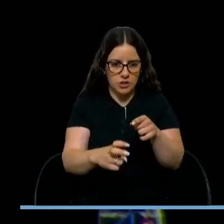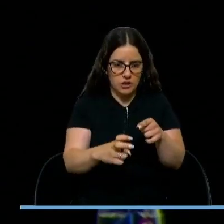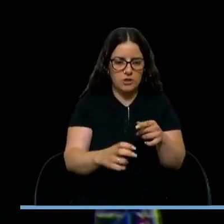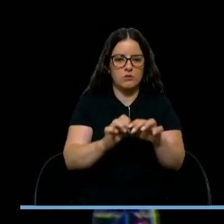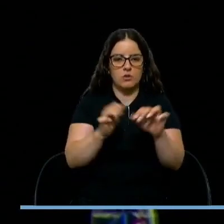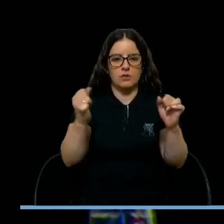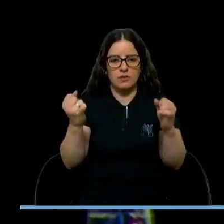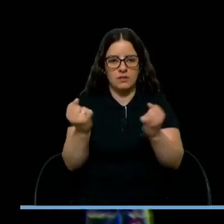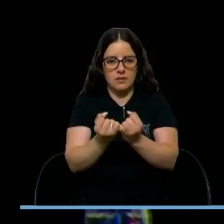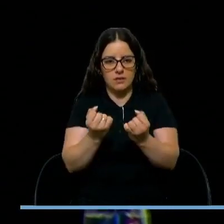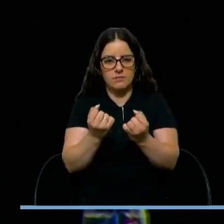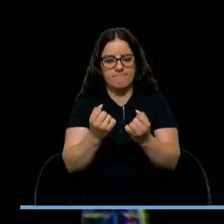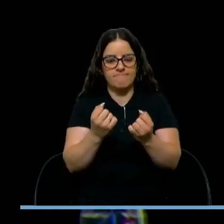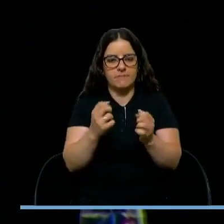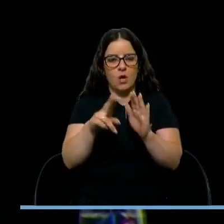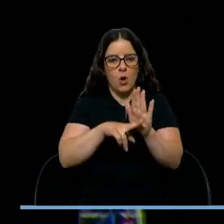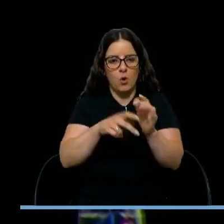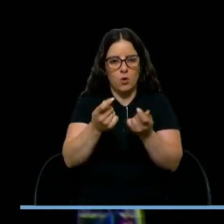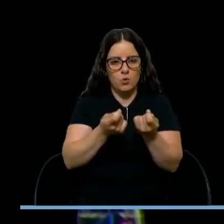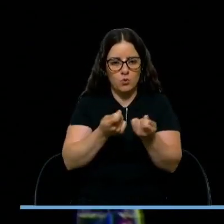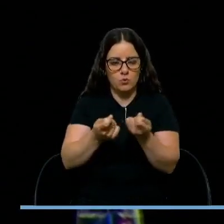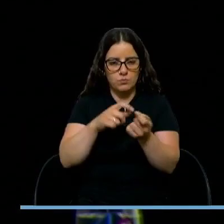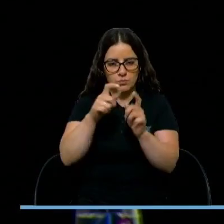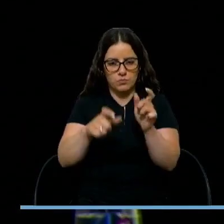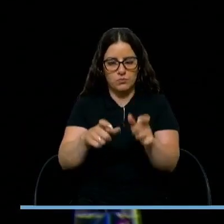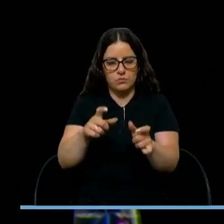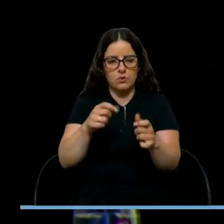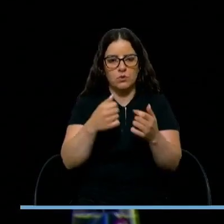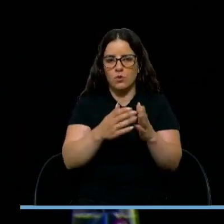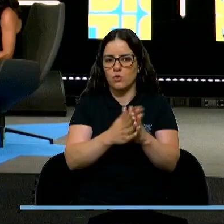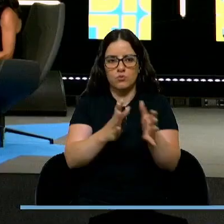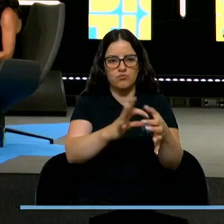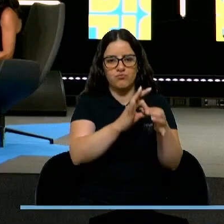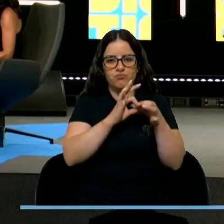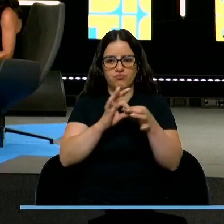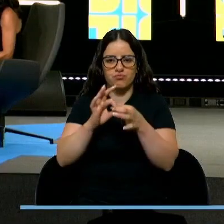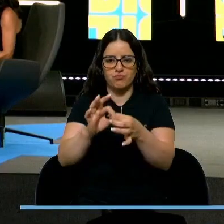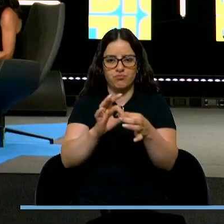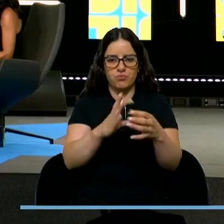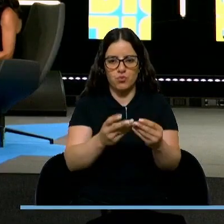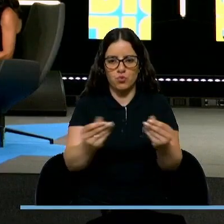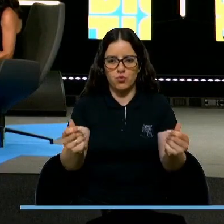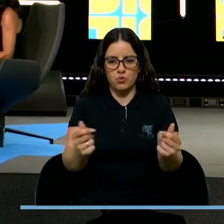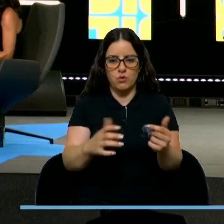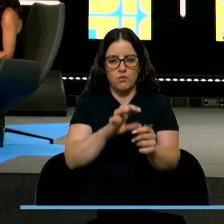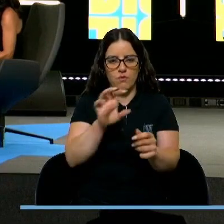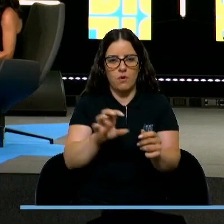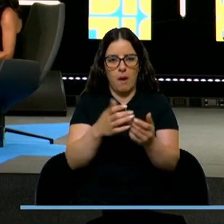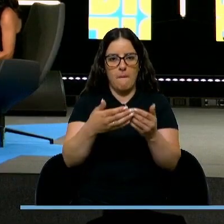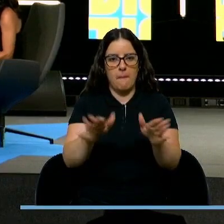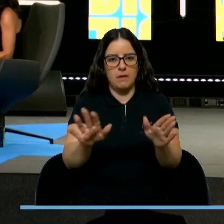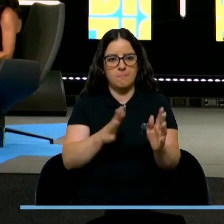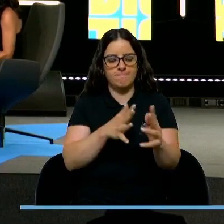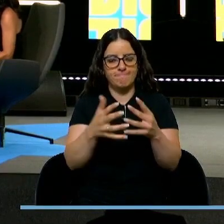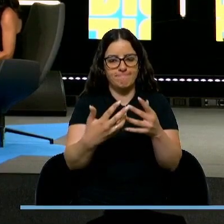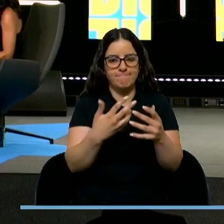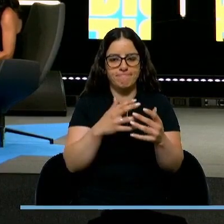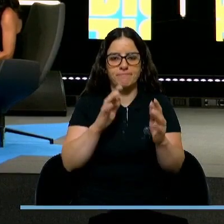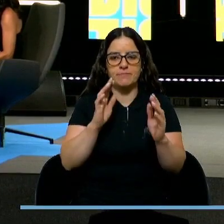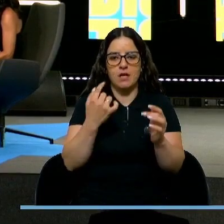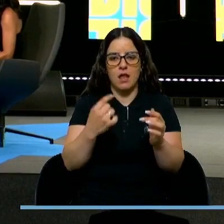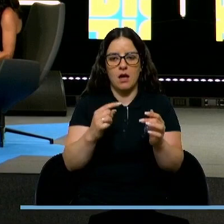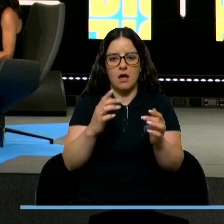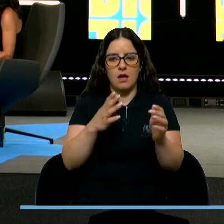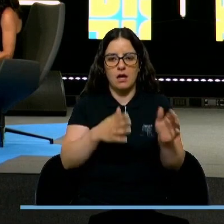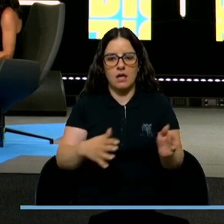company, society, regulators in a collaborative way will be part of that solution and open